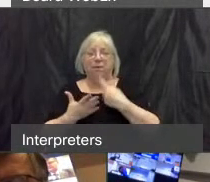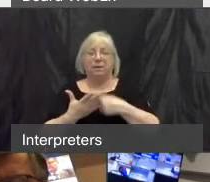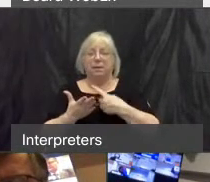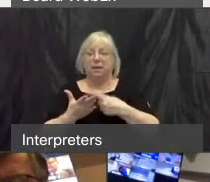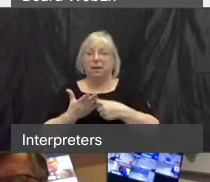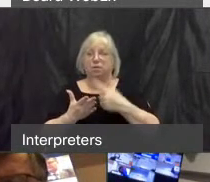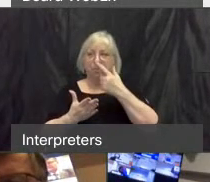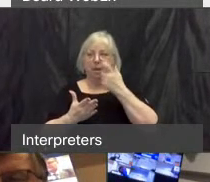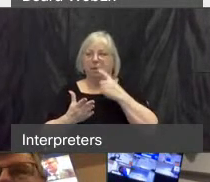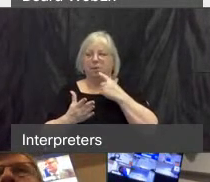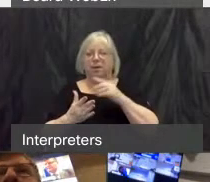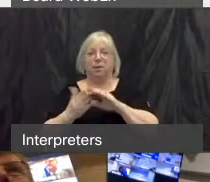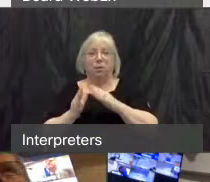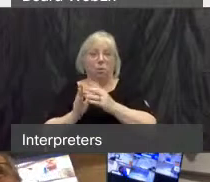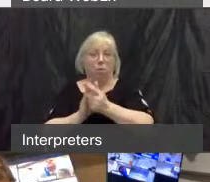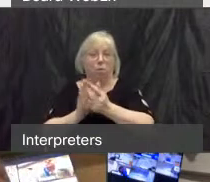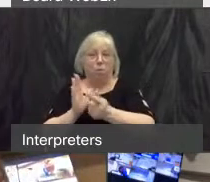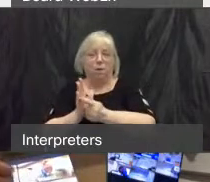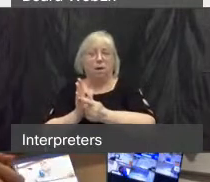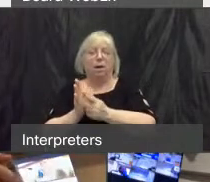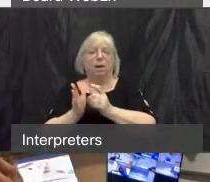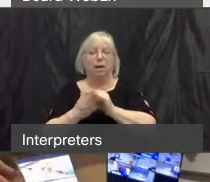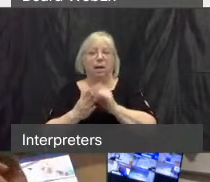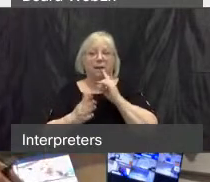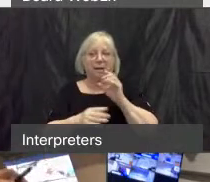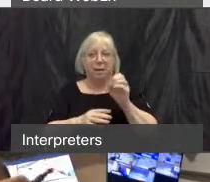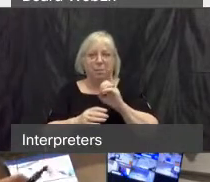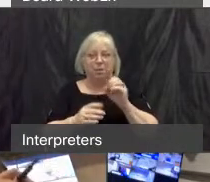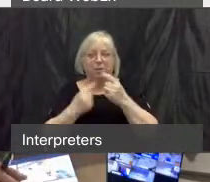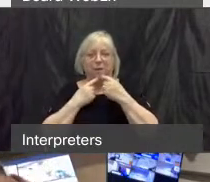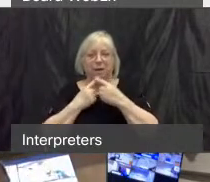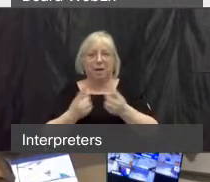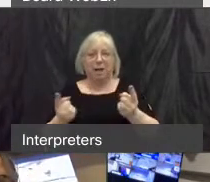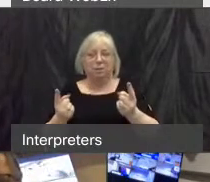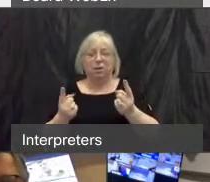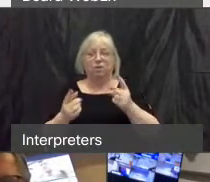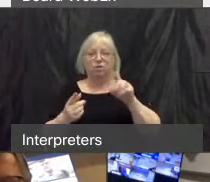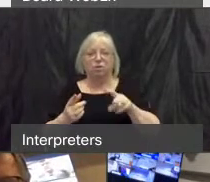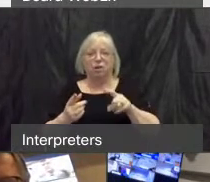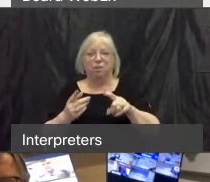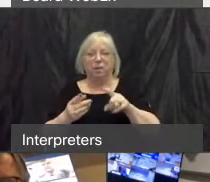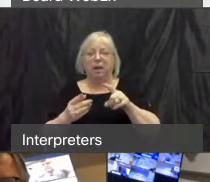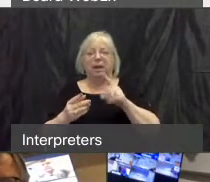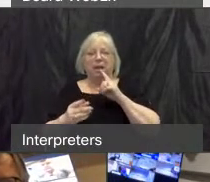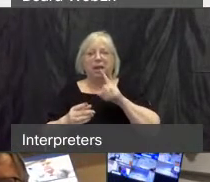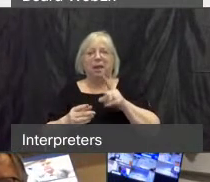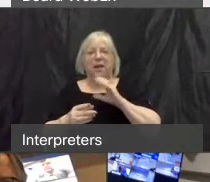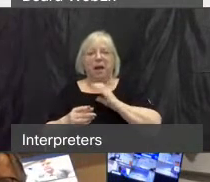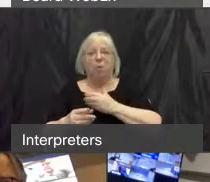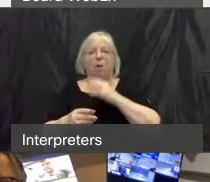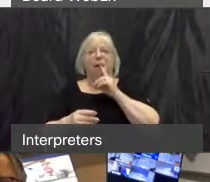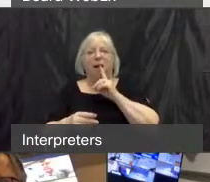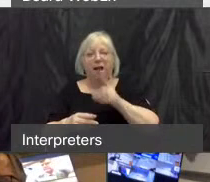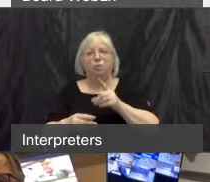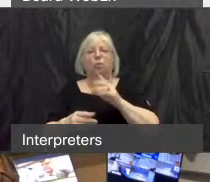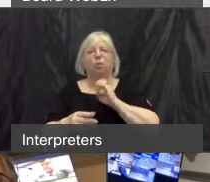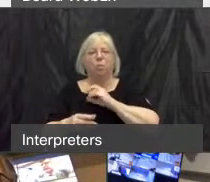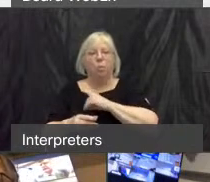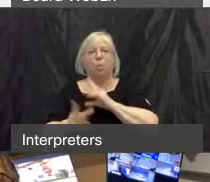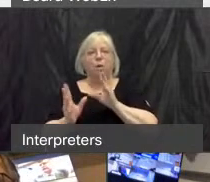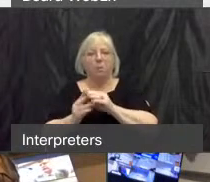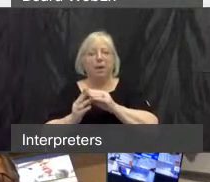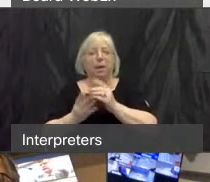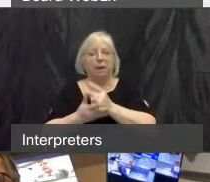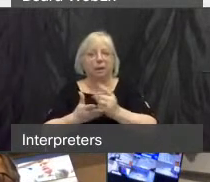discussion because it's an ordinance and it's an emergency declaration in our actual board meeting